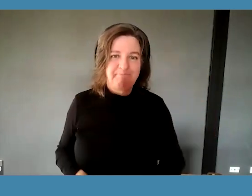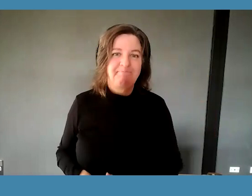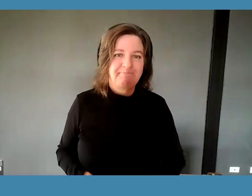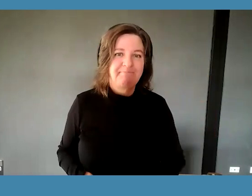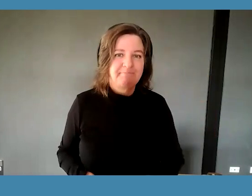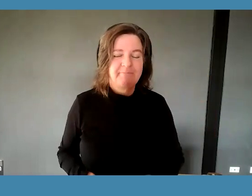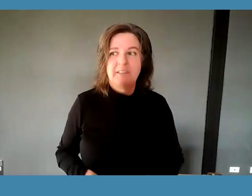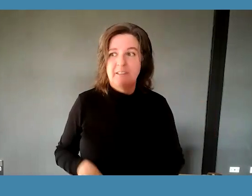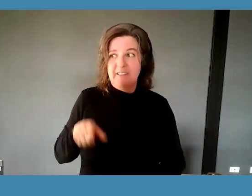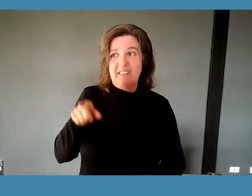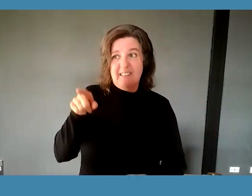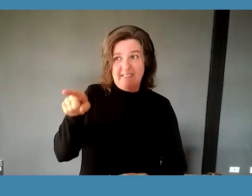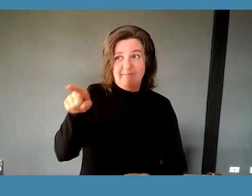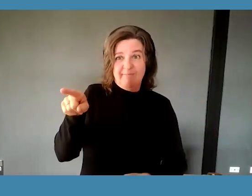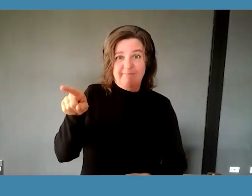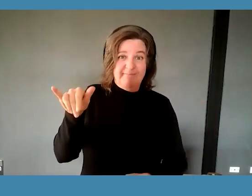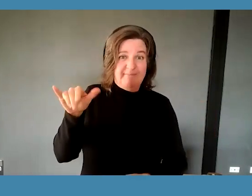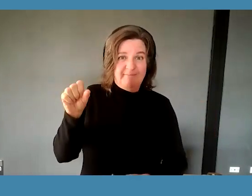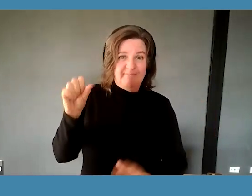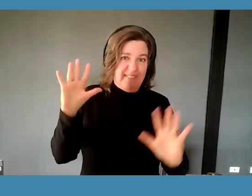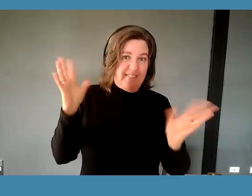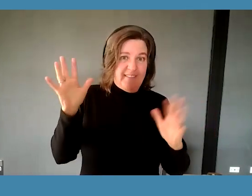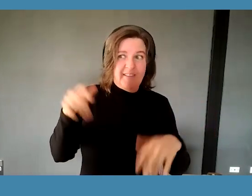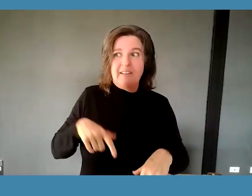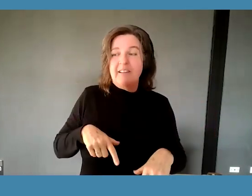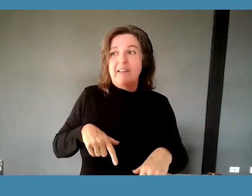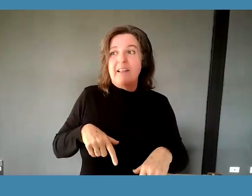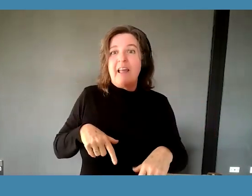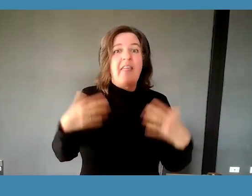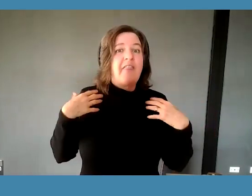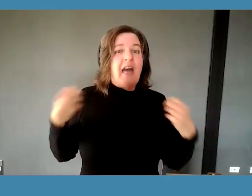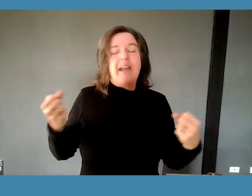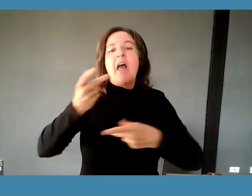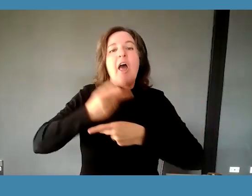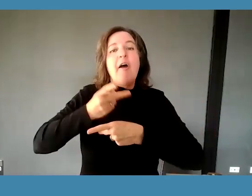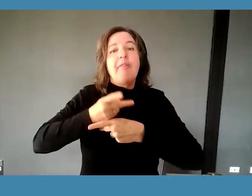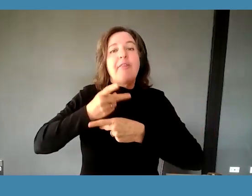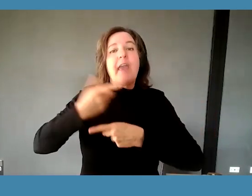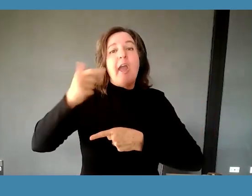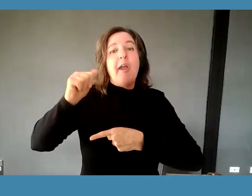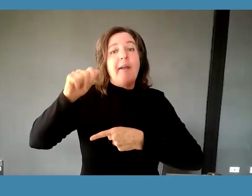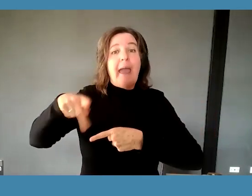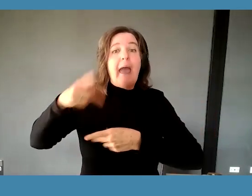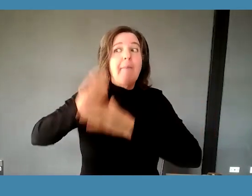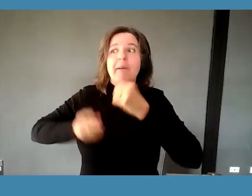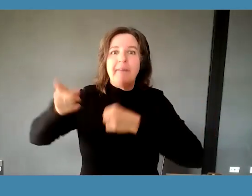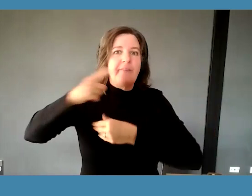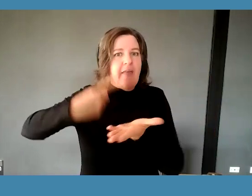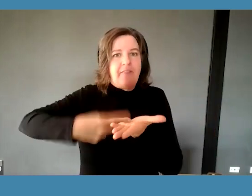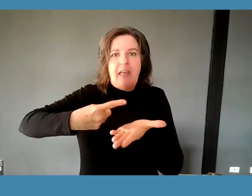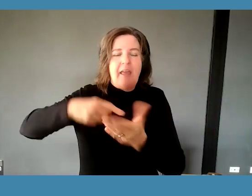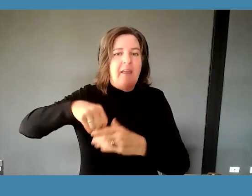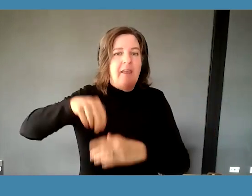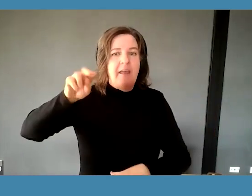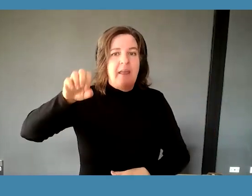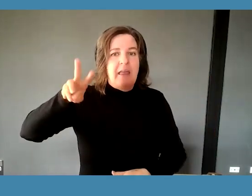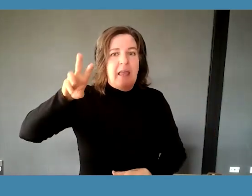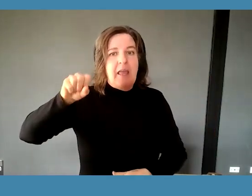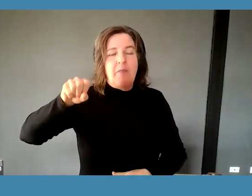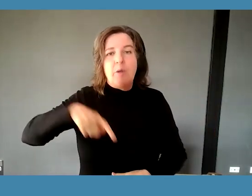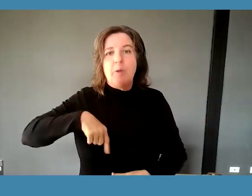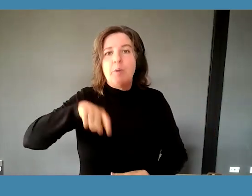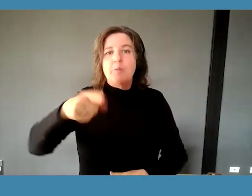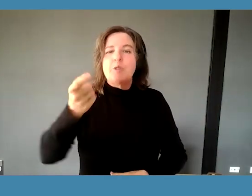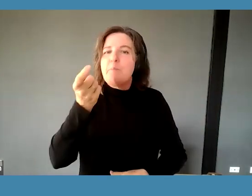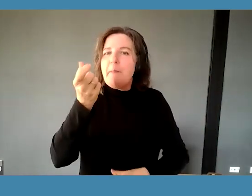this is kind of this is the healthcare gap that they discuss in the news. You may be slightly over